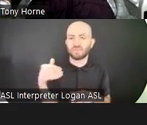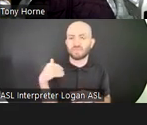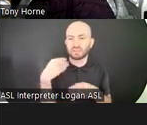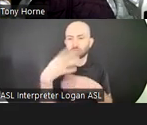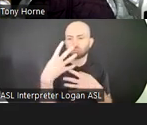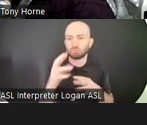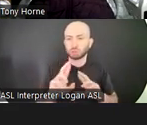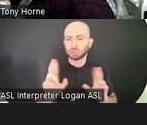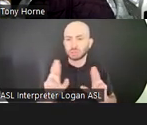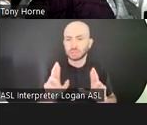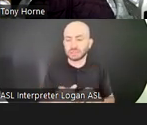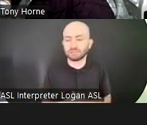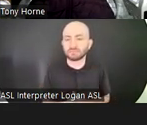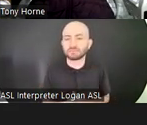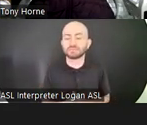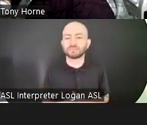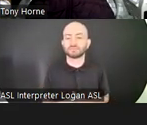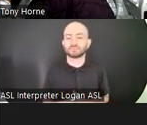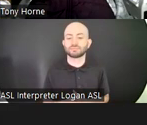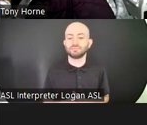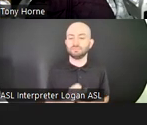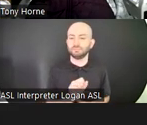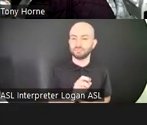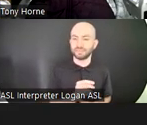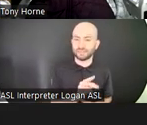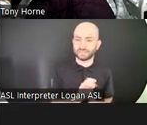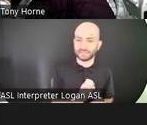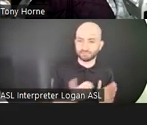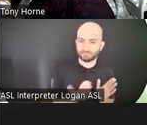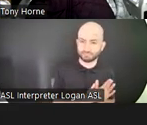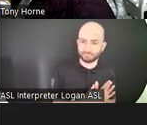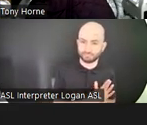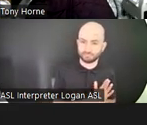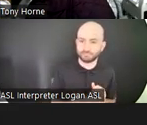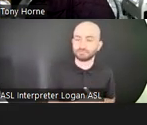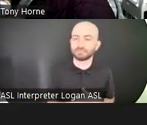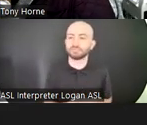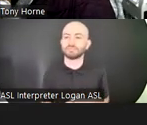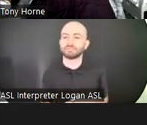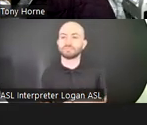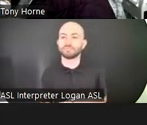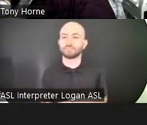we include all kinds of violence on the website we include um